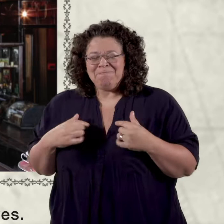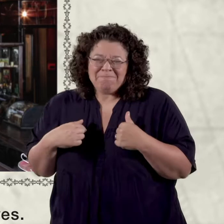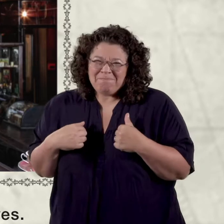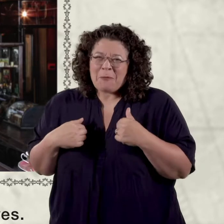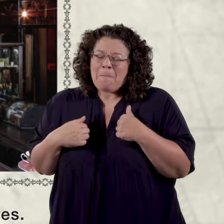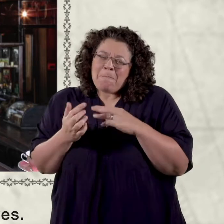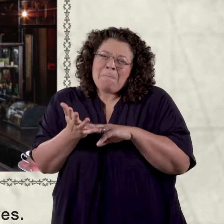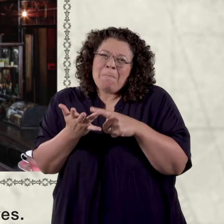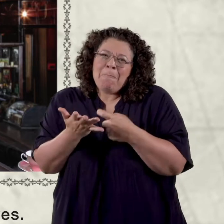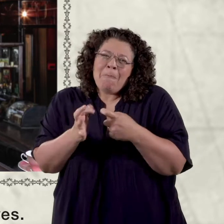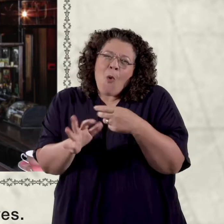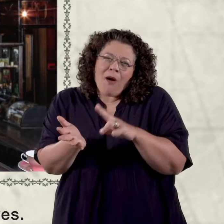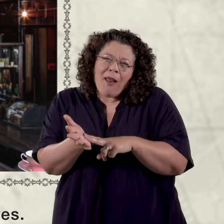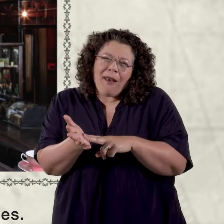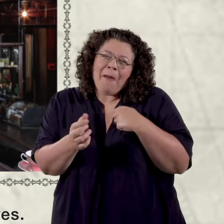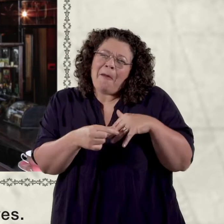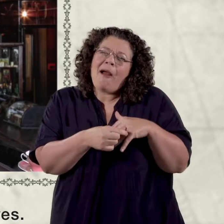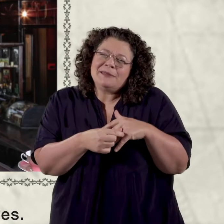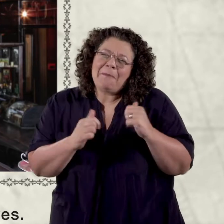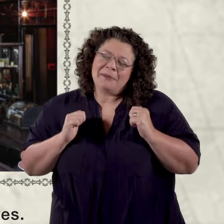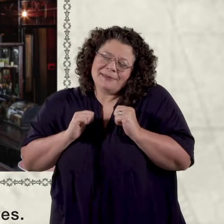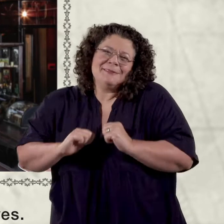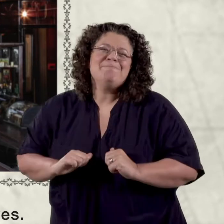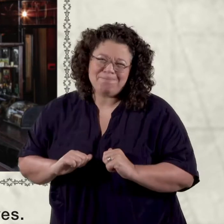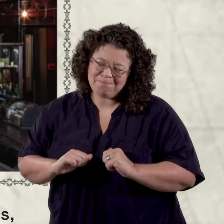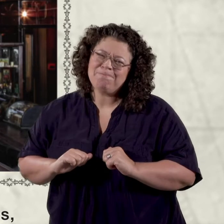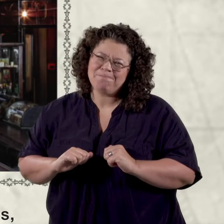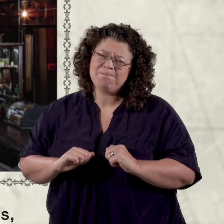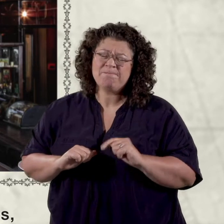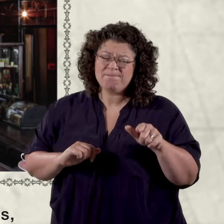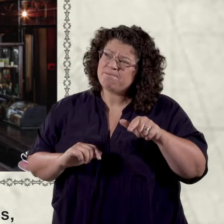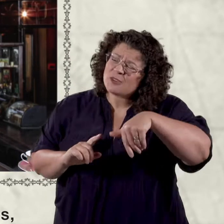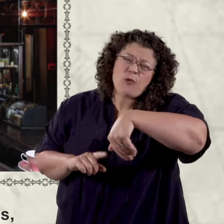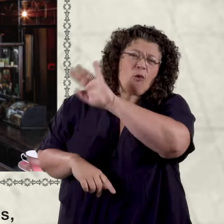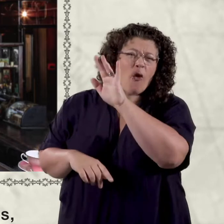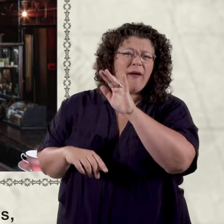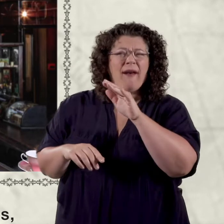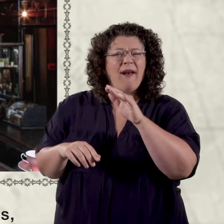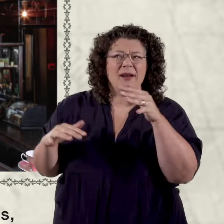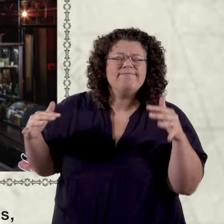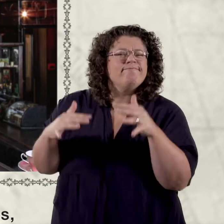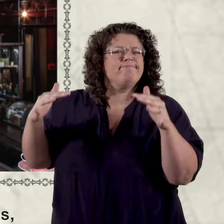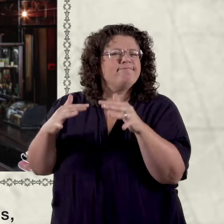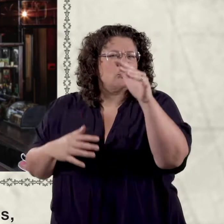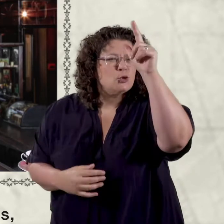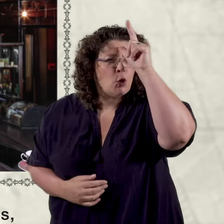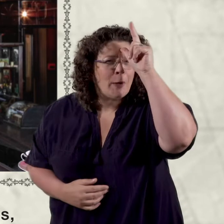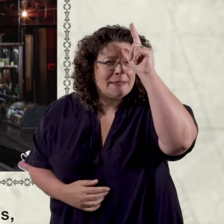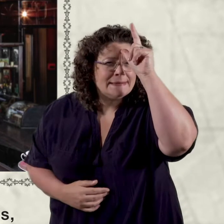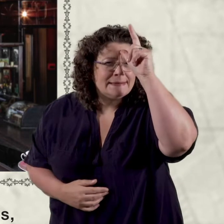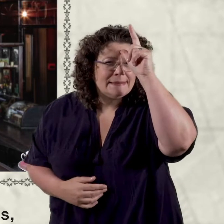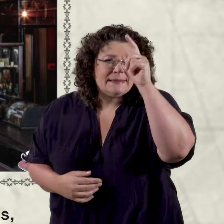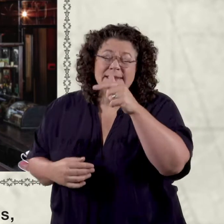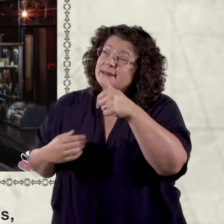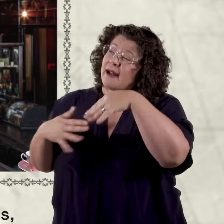This is my Morgan's overall, yes. He's gone, he has, to fight the Germans,